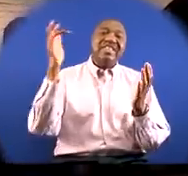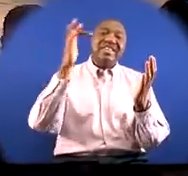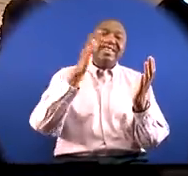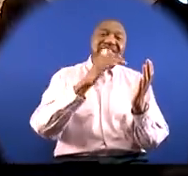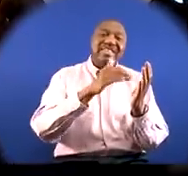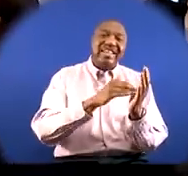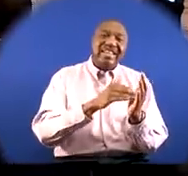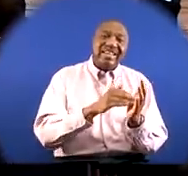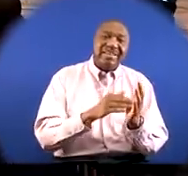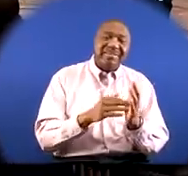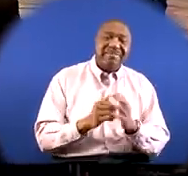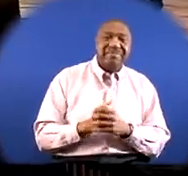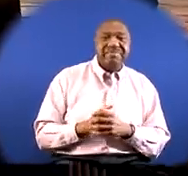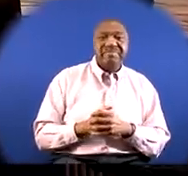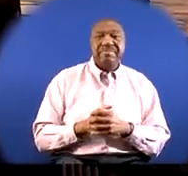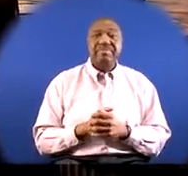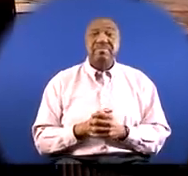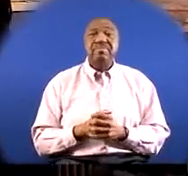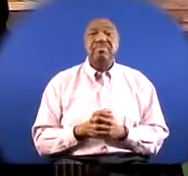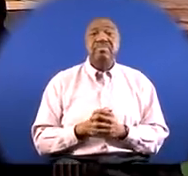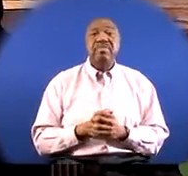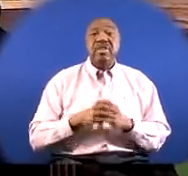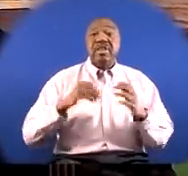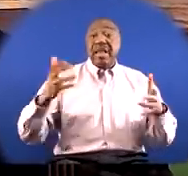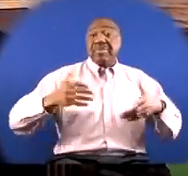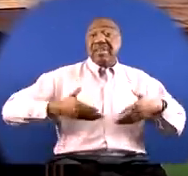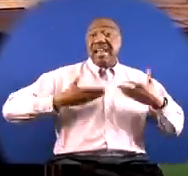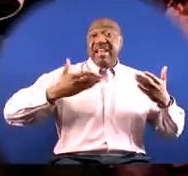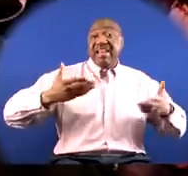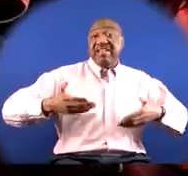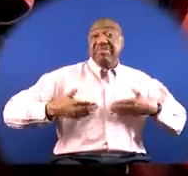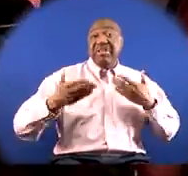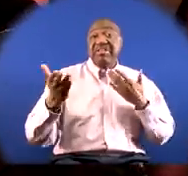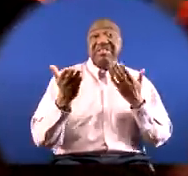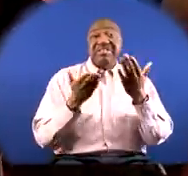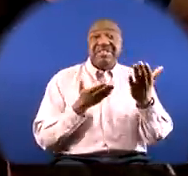service. Anybody glad about it? Oh, yes, I'm glad.